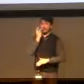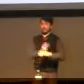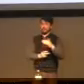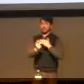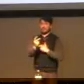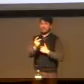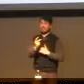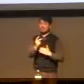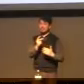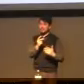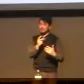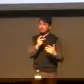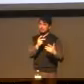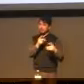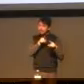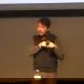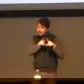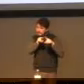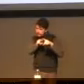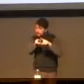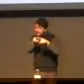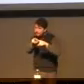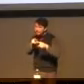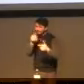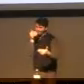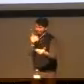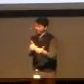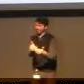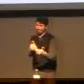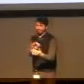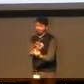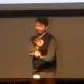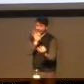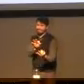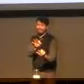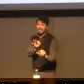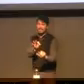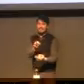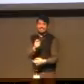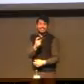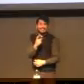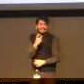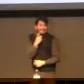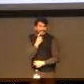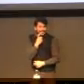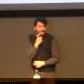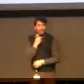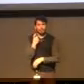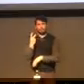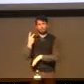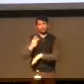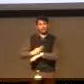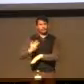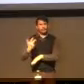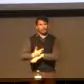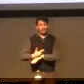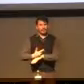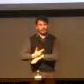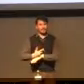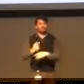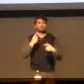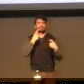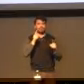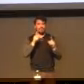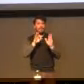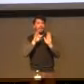volume, and it's only been in the recent days that we've seen a flattening of the